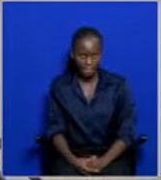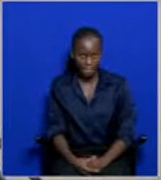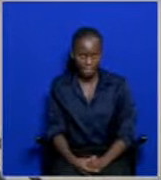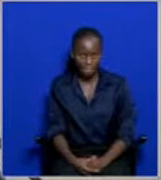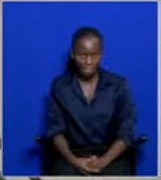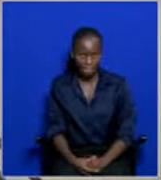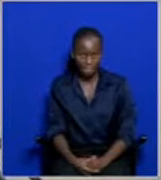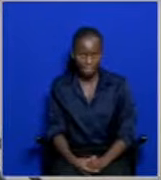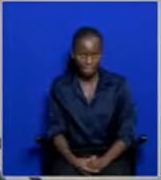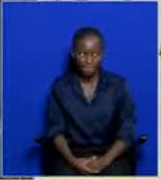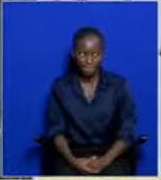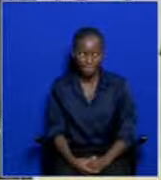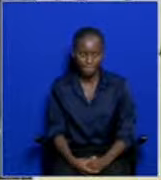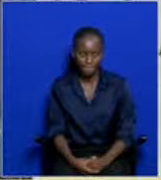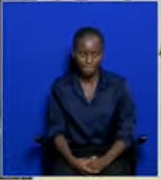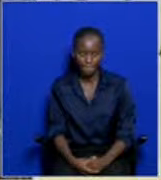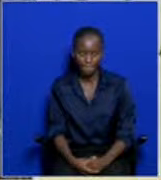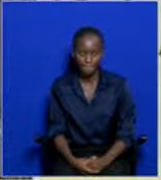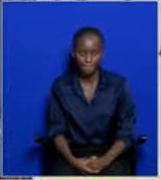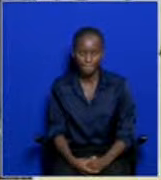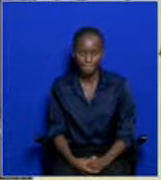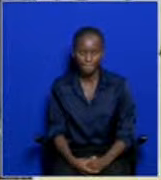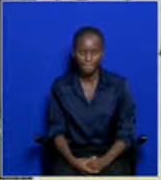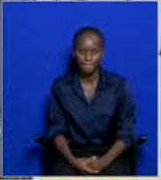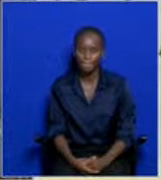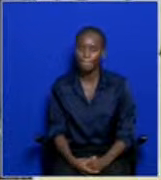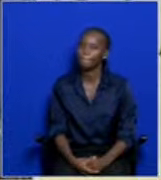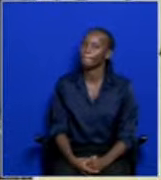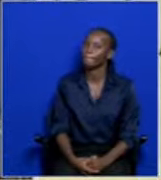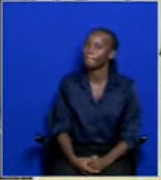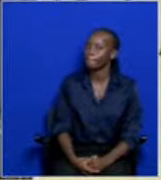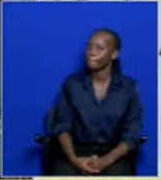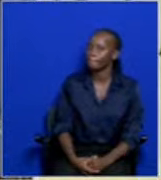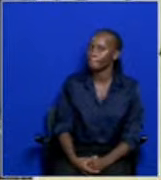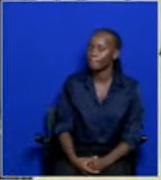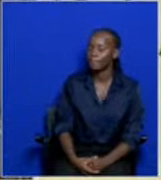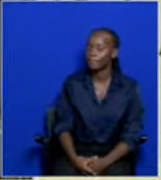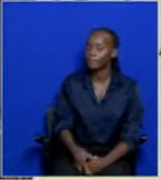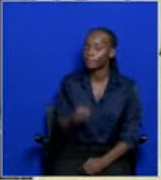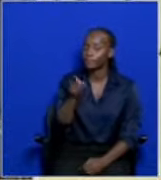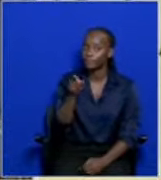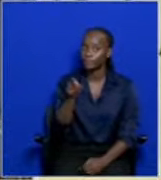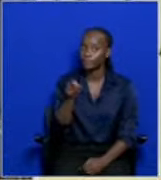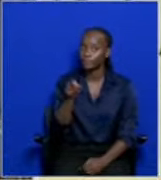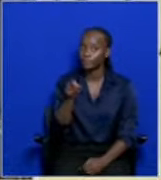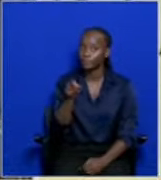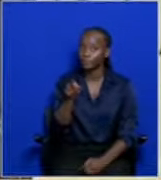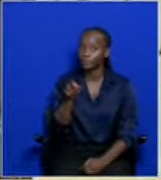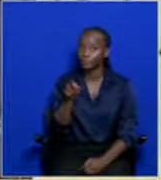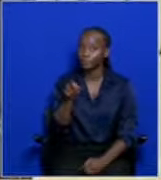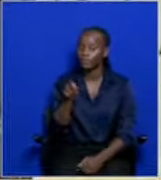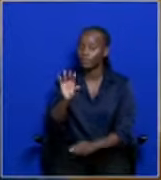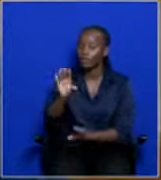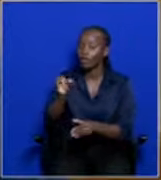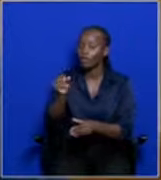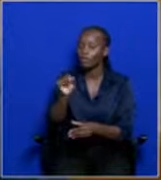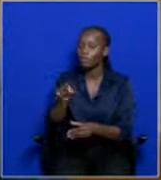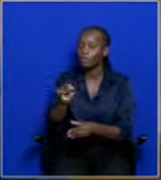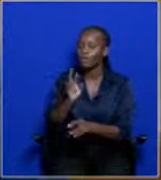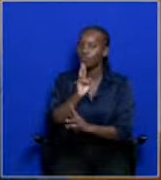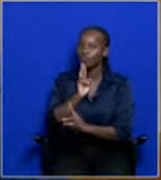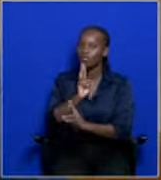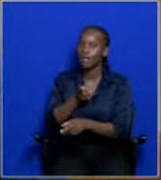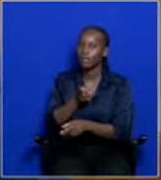Okay. This was the results from forensic laboratory. This is covering